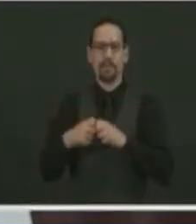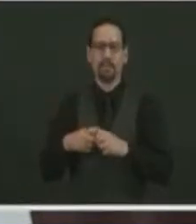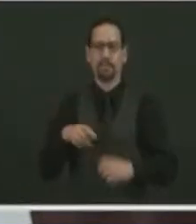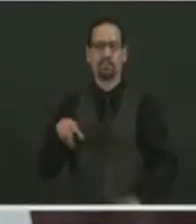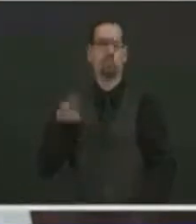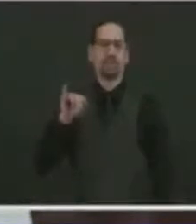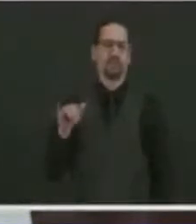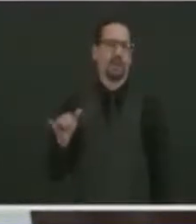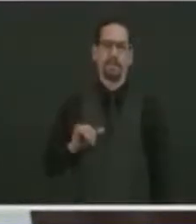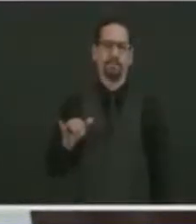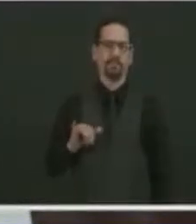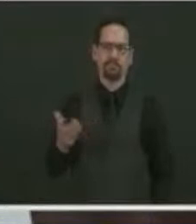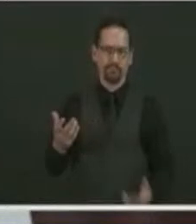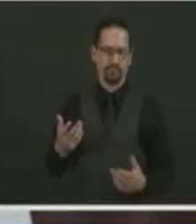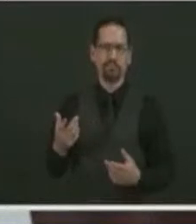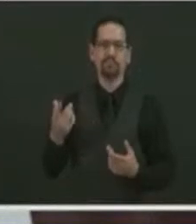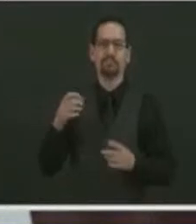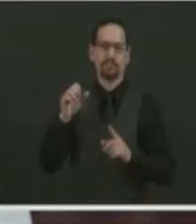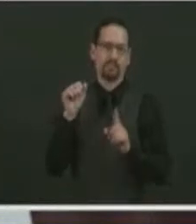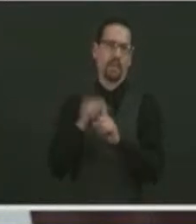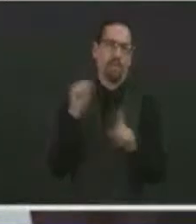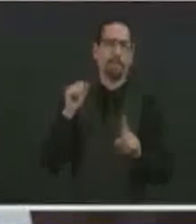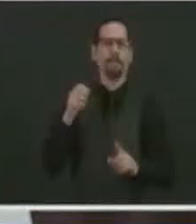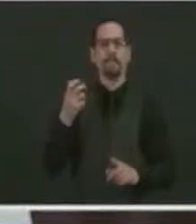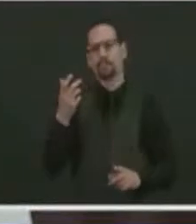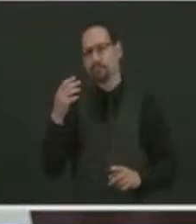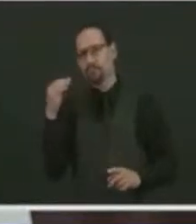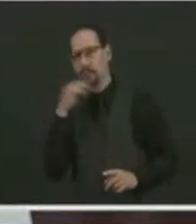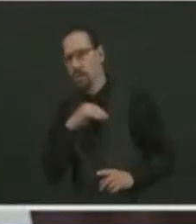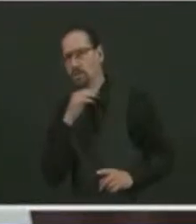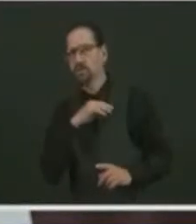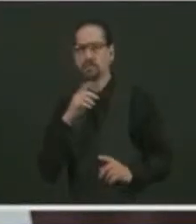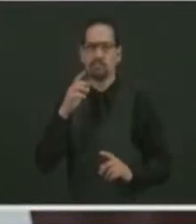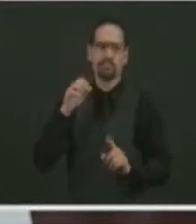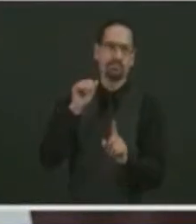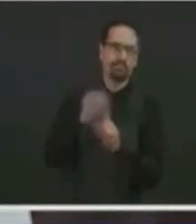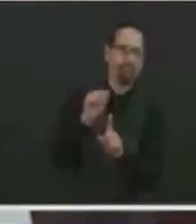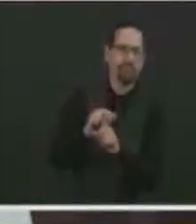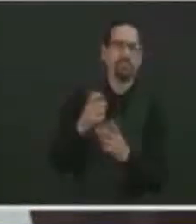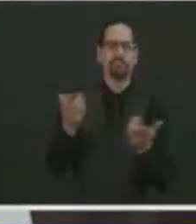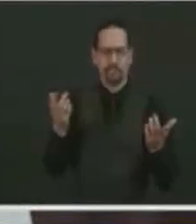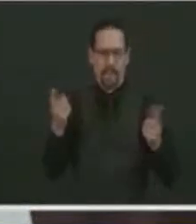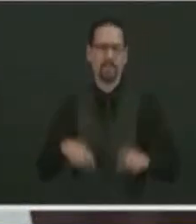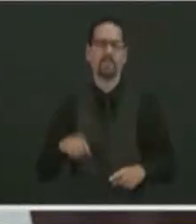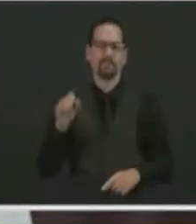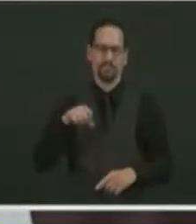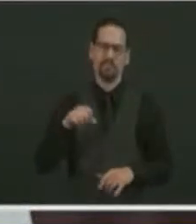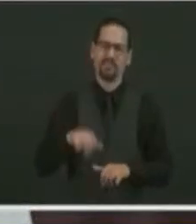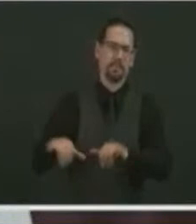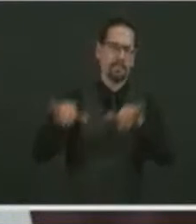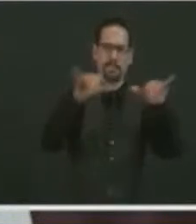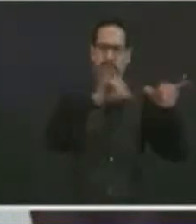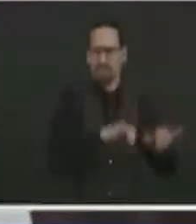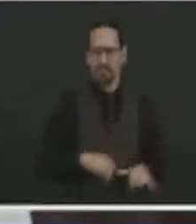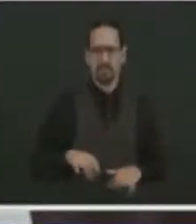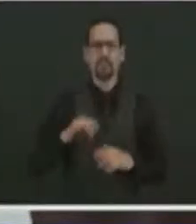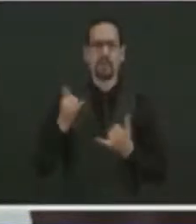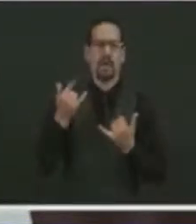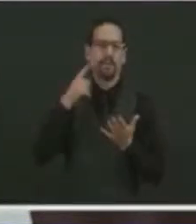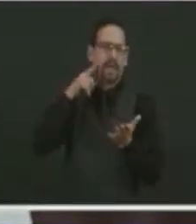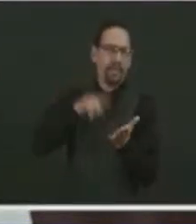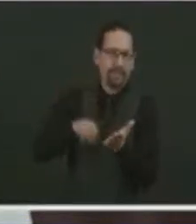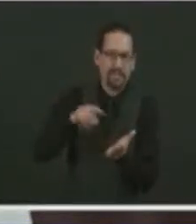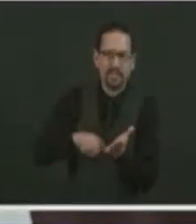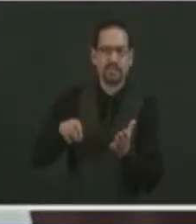of fraud. And that is under investigation, and I would refer any questions for that